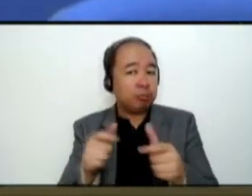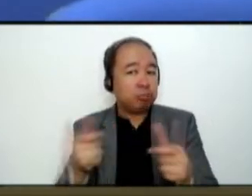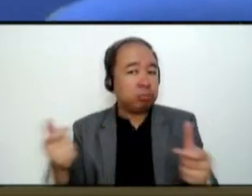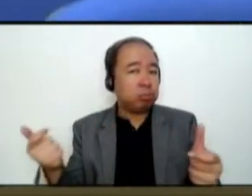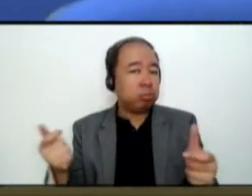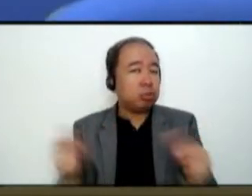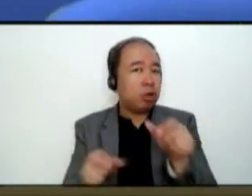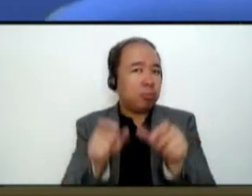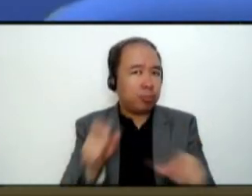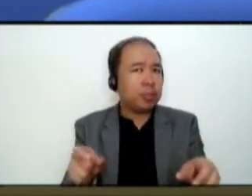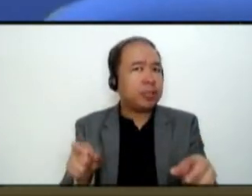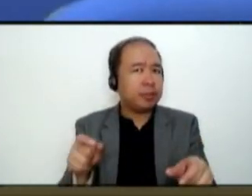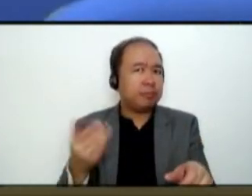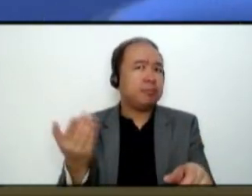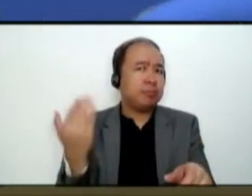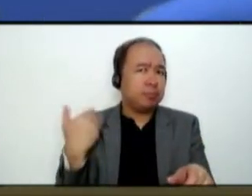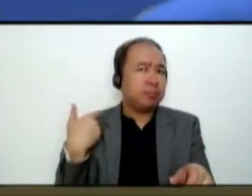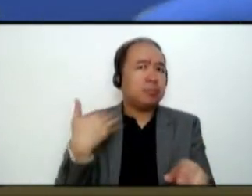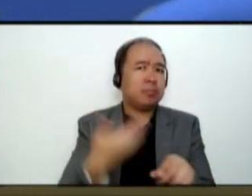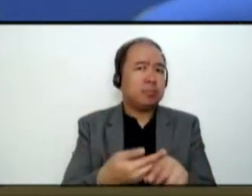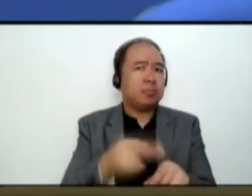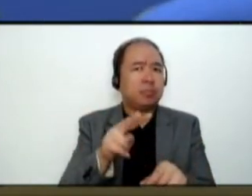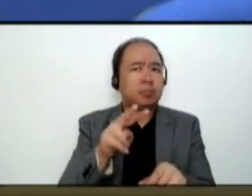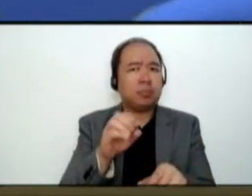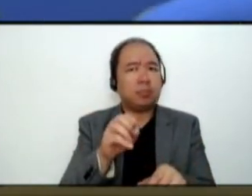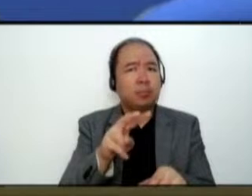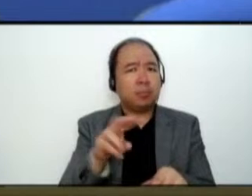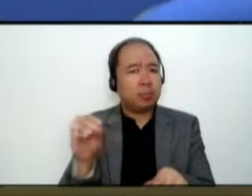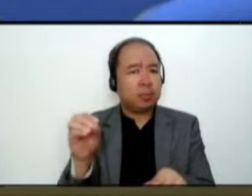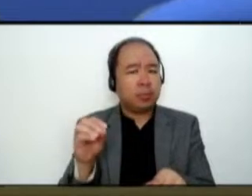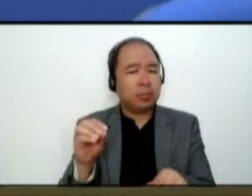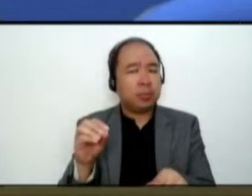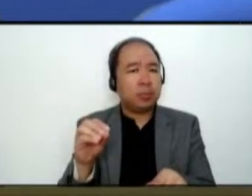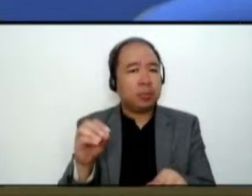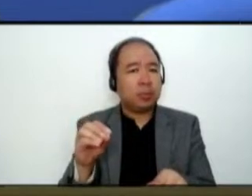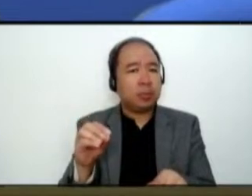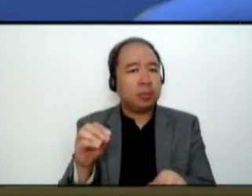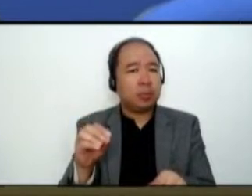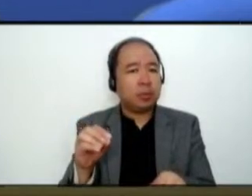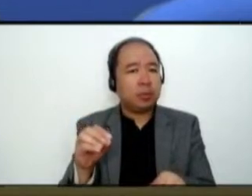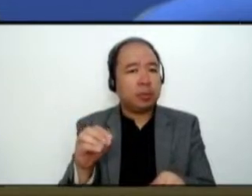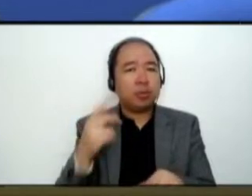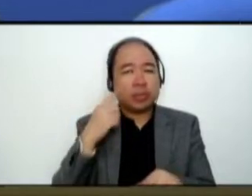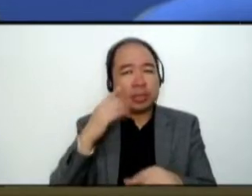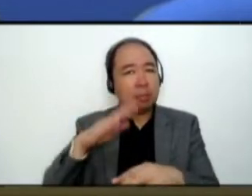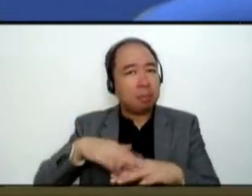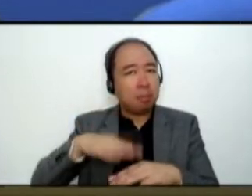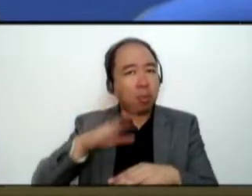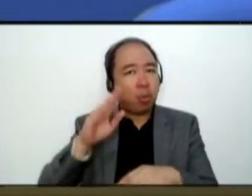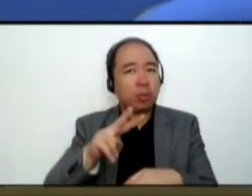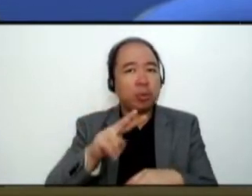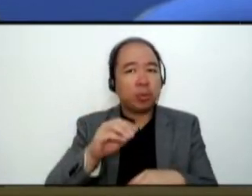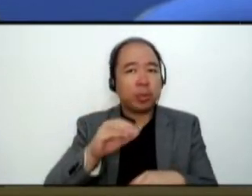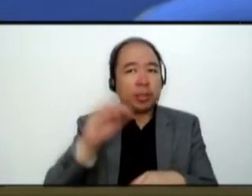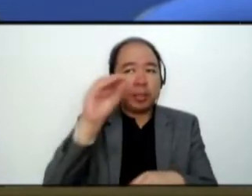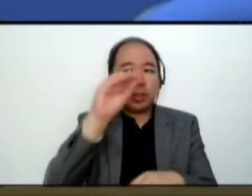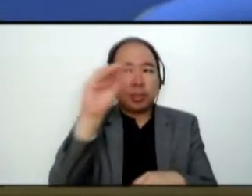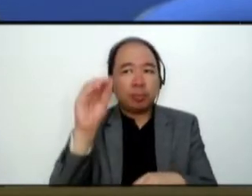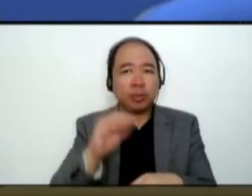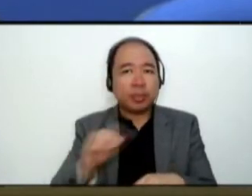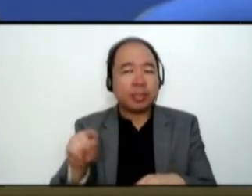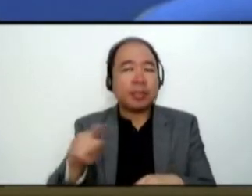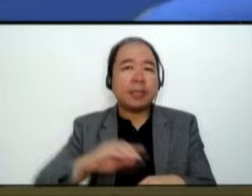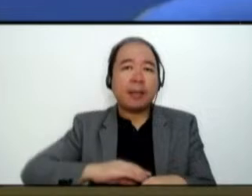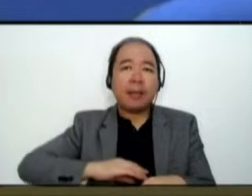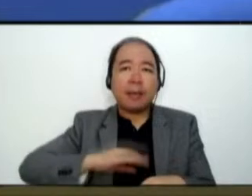2020 and will become a population with higher than 20% of older people beyond 60 years